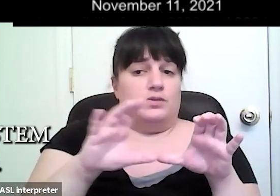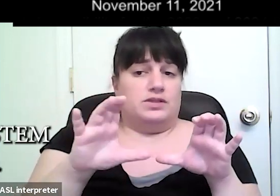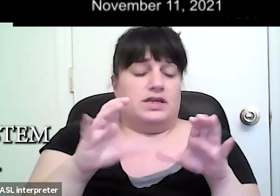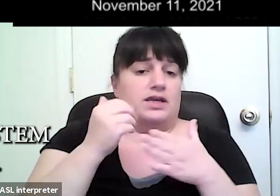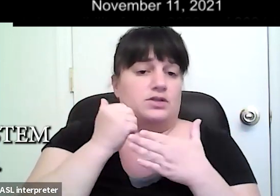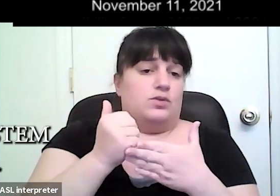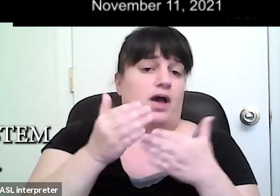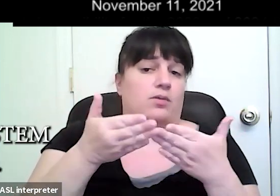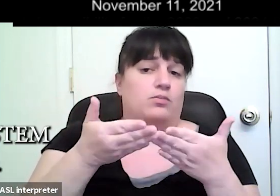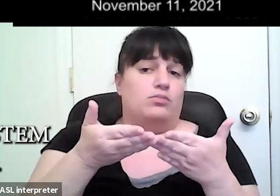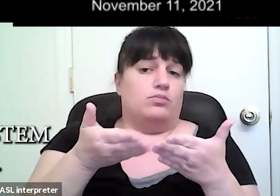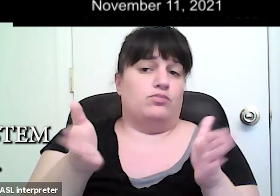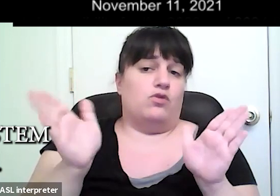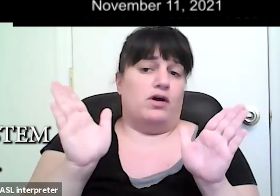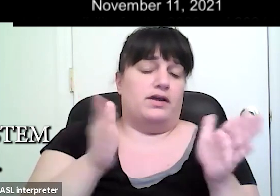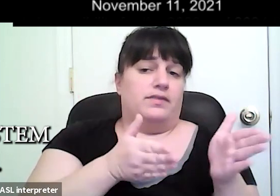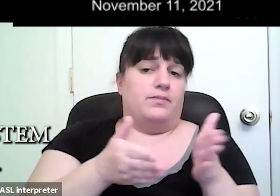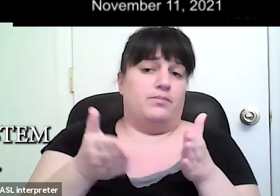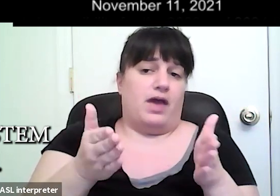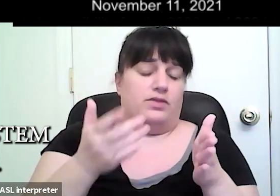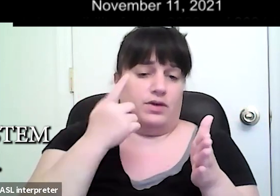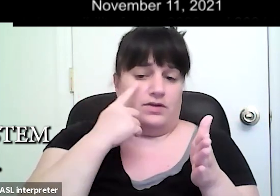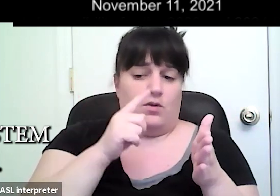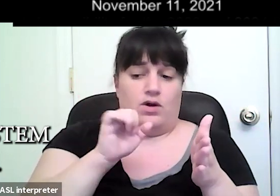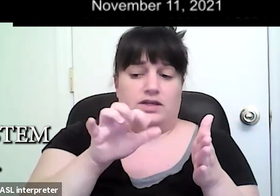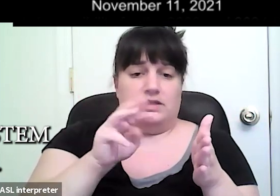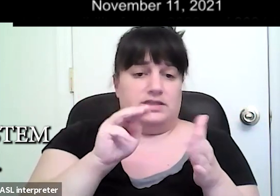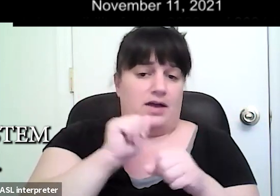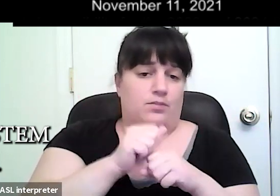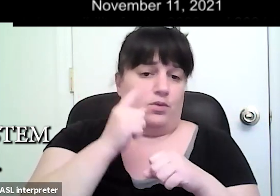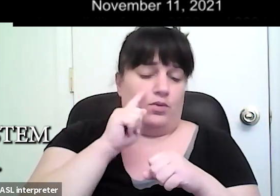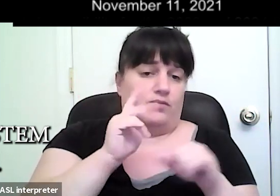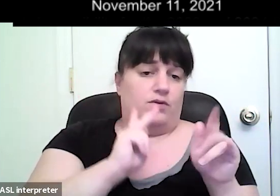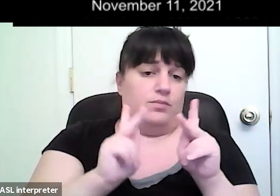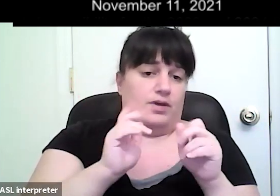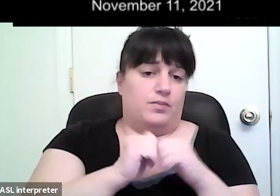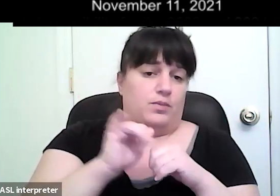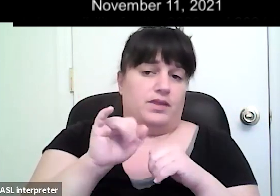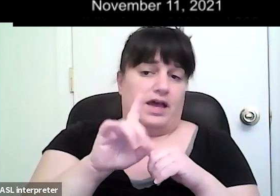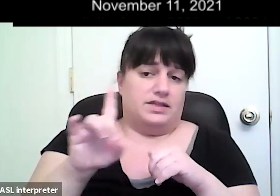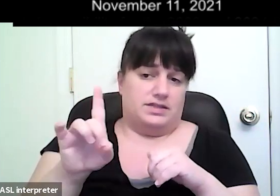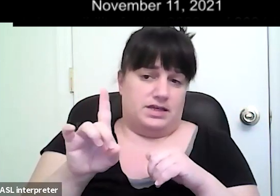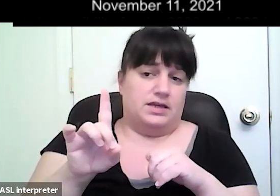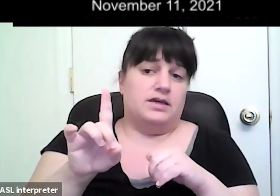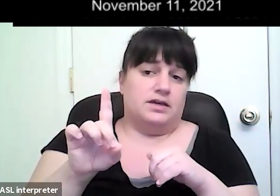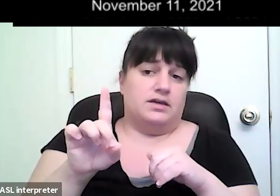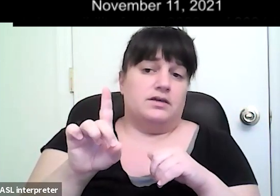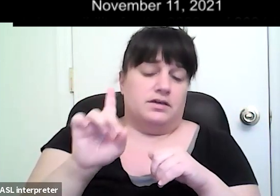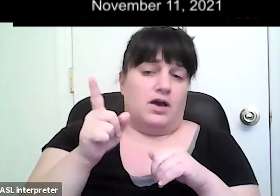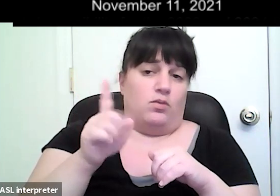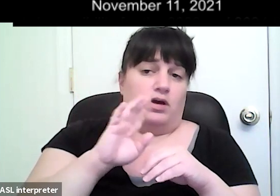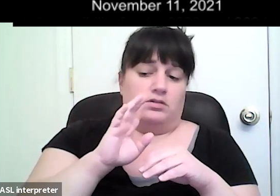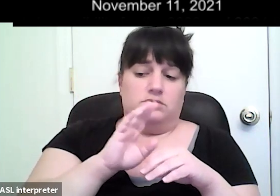help broaden the pathways for the STEM workforce for individuals with IDD. And so I will refer throughout